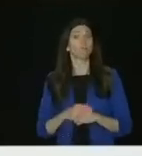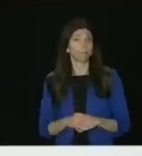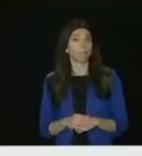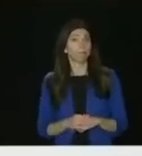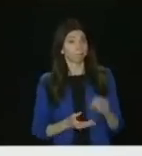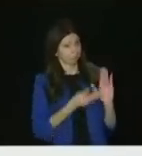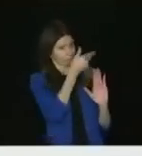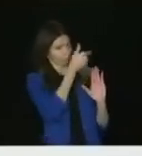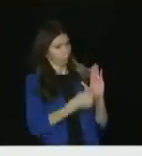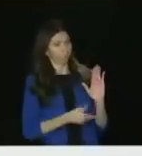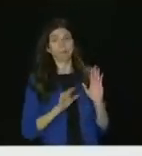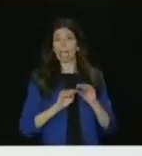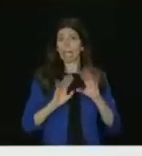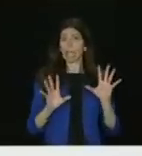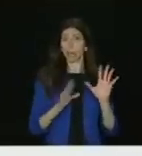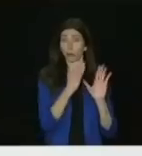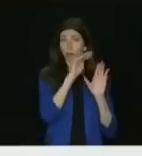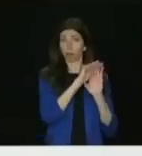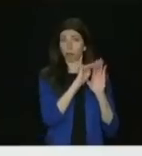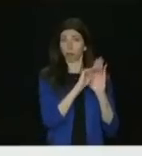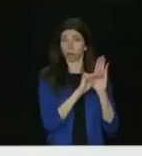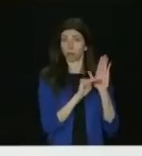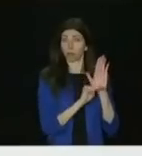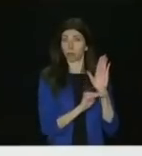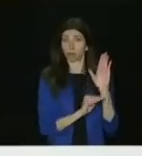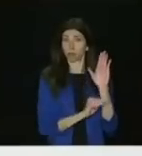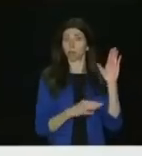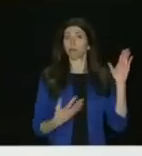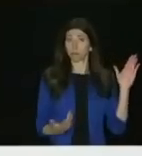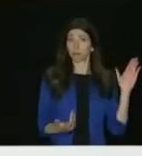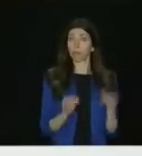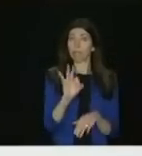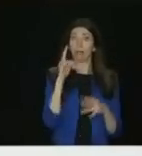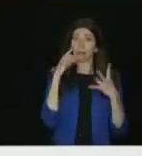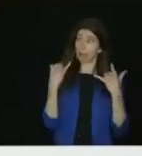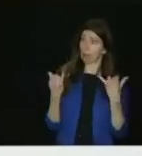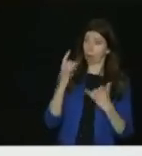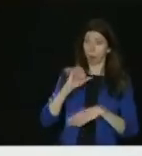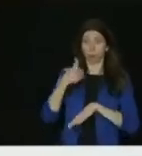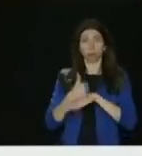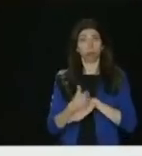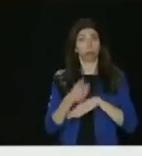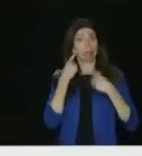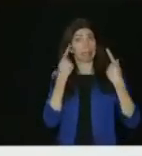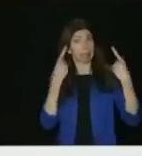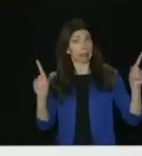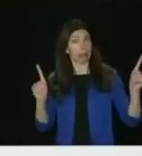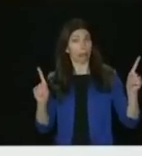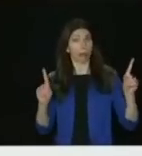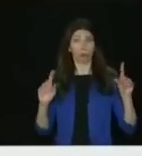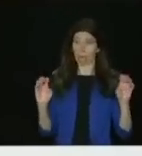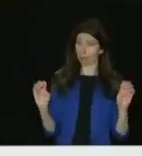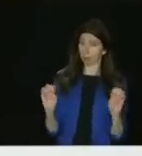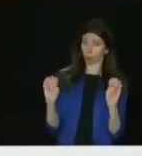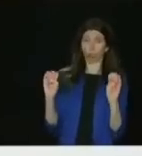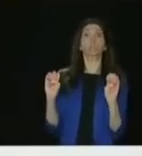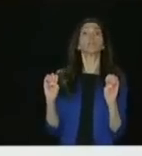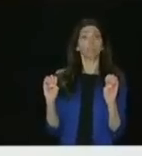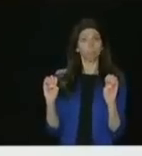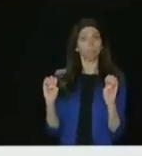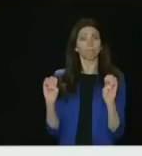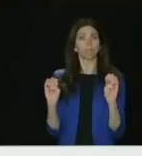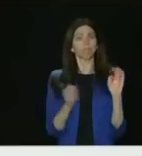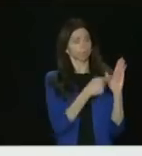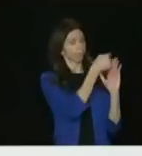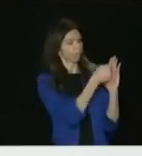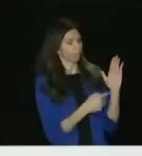in the Emergencies Act in order for a public order emergency to be declared. Our government believes that those conditions